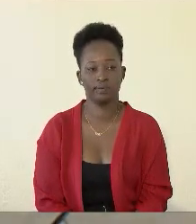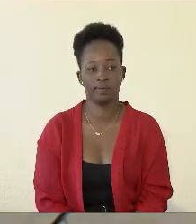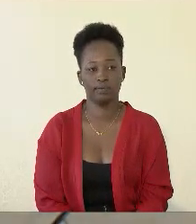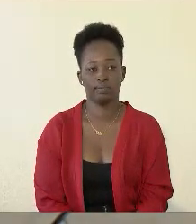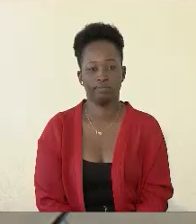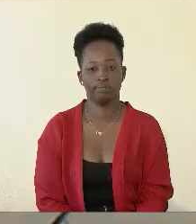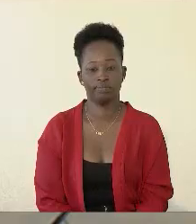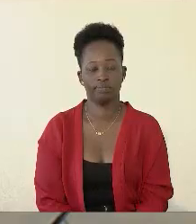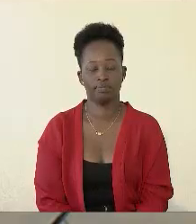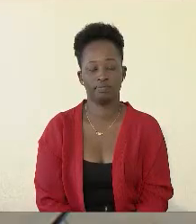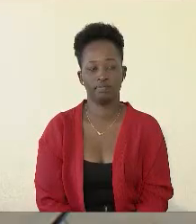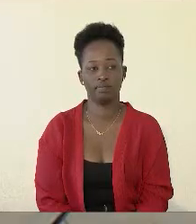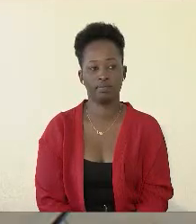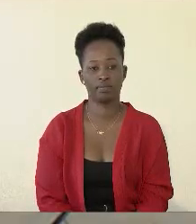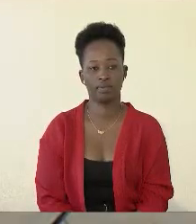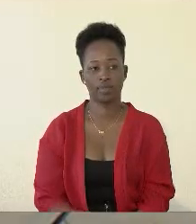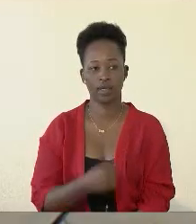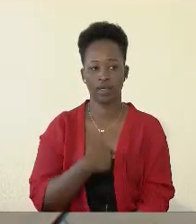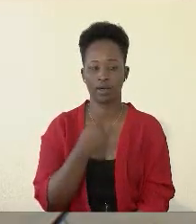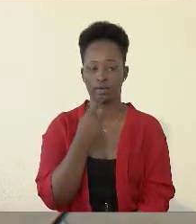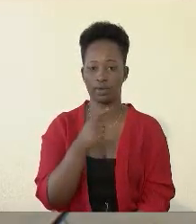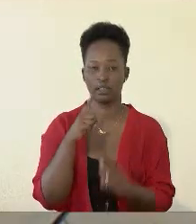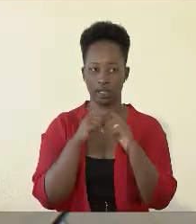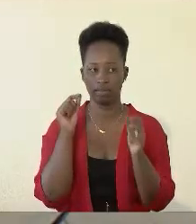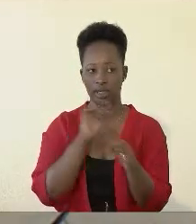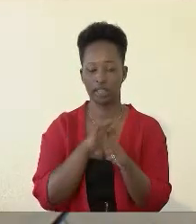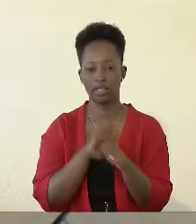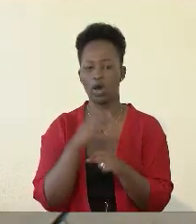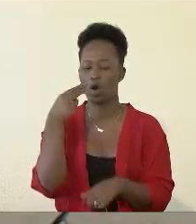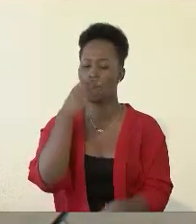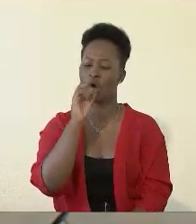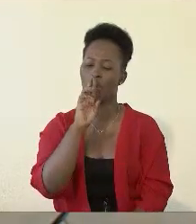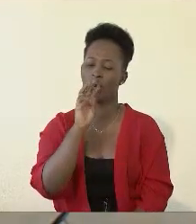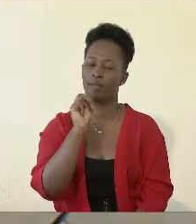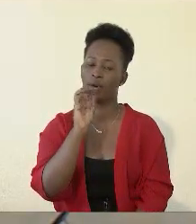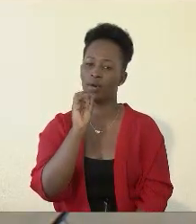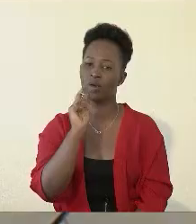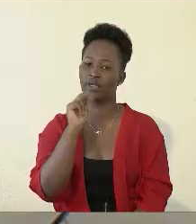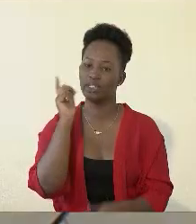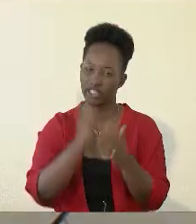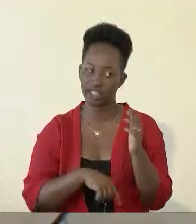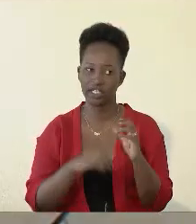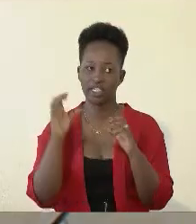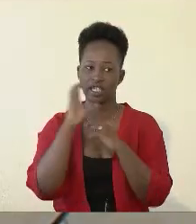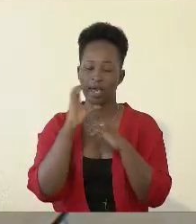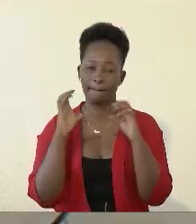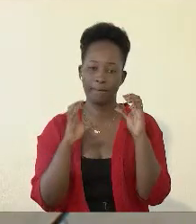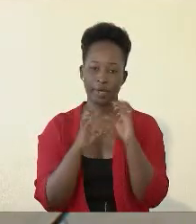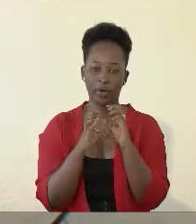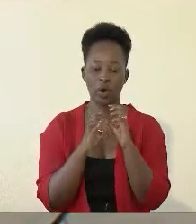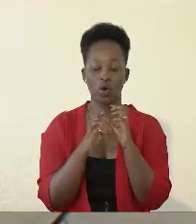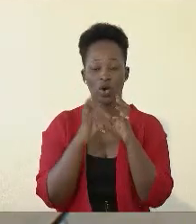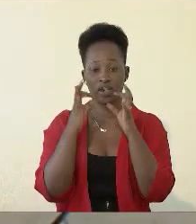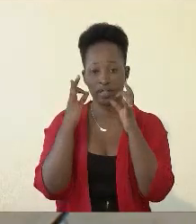hormones. And students have mentioned that word several times. What is a hormone? A chemical substance or a chemical